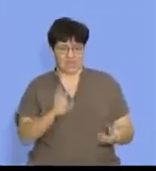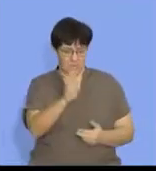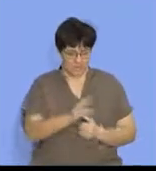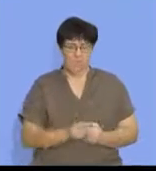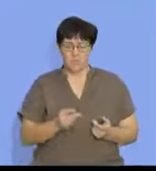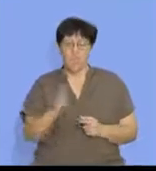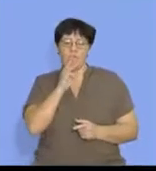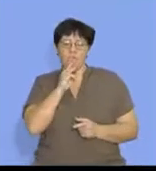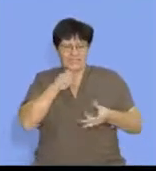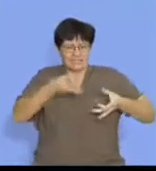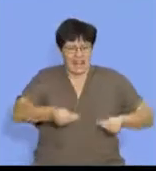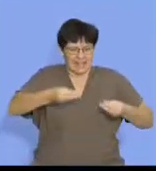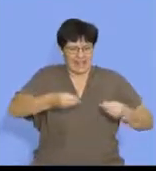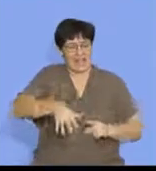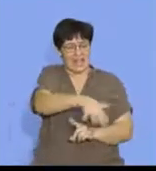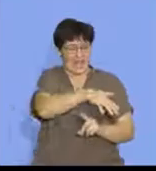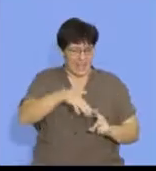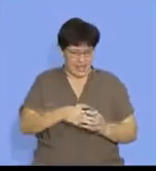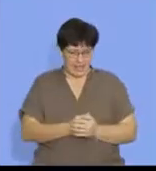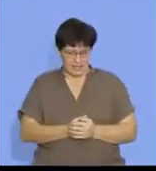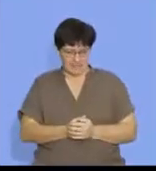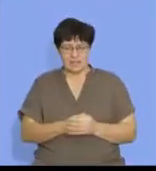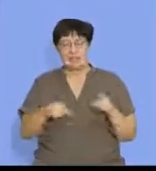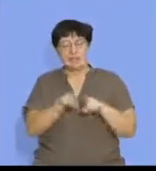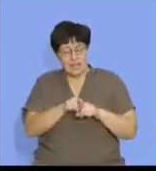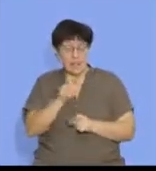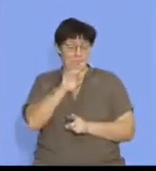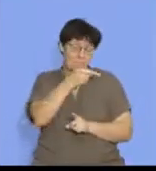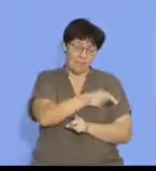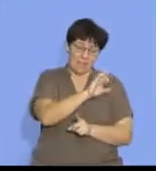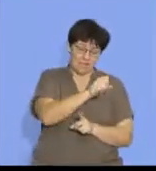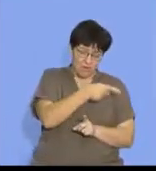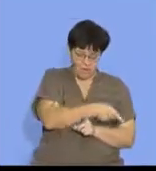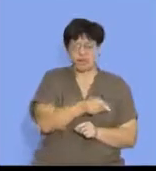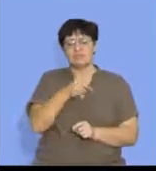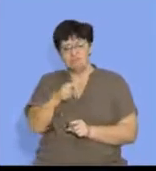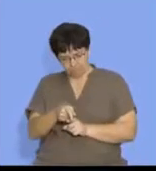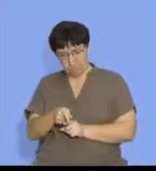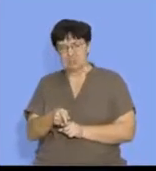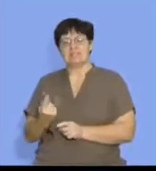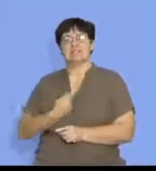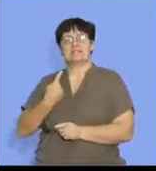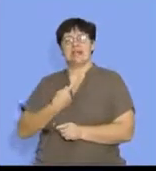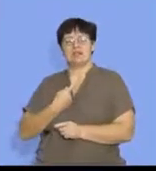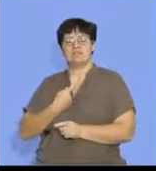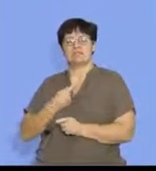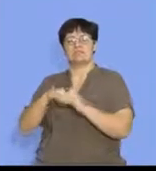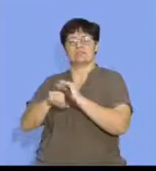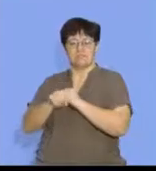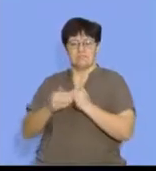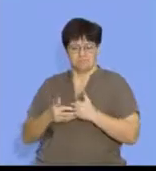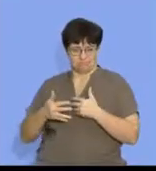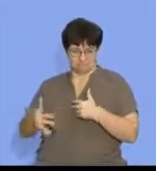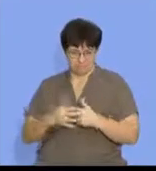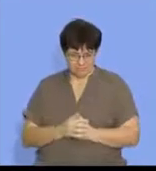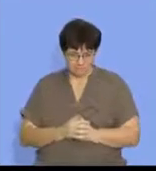water. And like the bacteria, they also can reproduce, all right, asexually. That means they don't